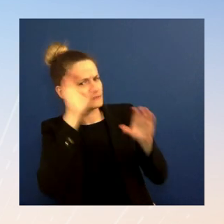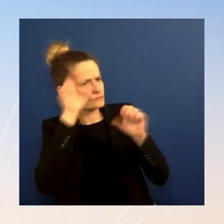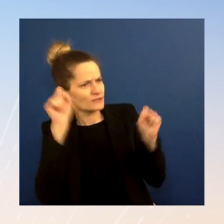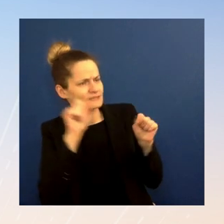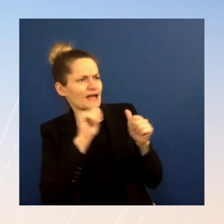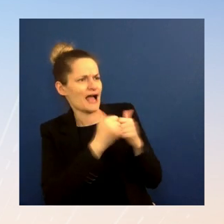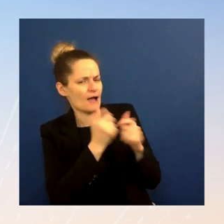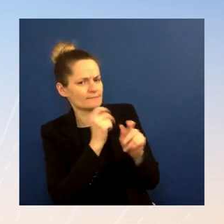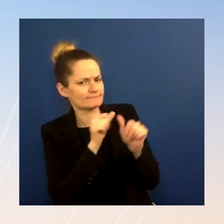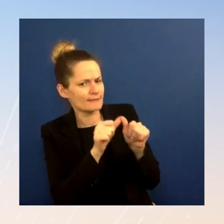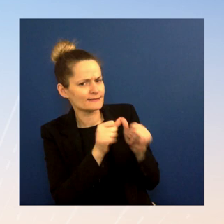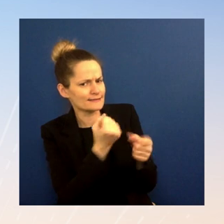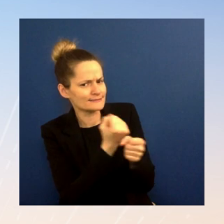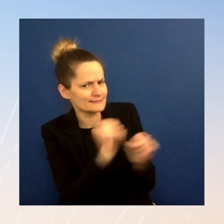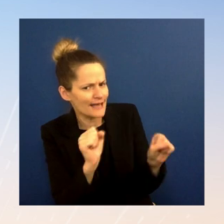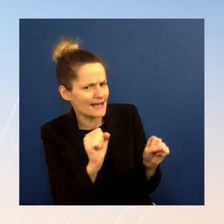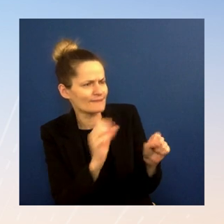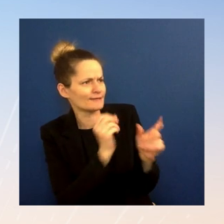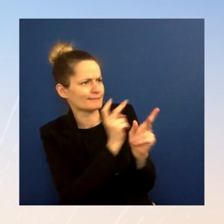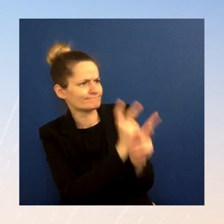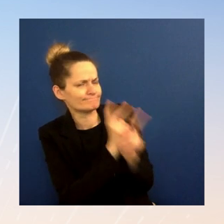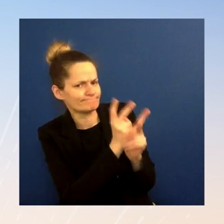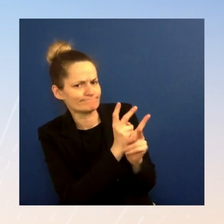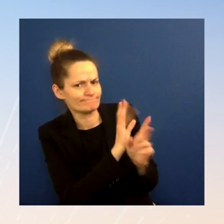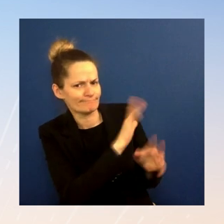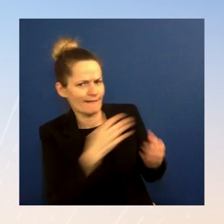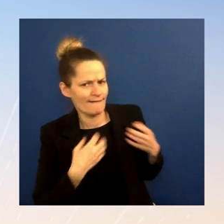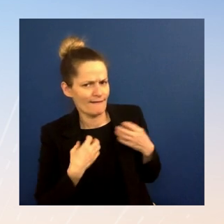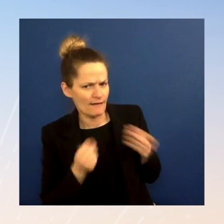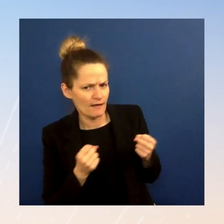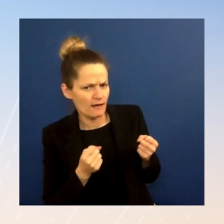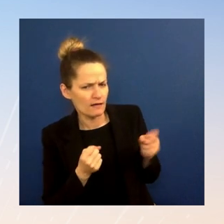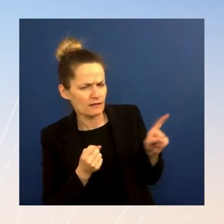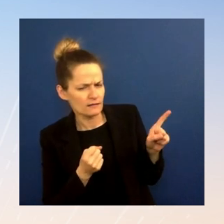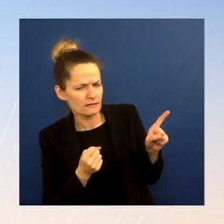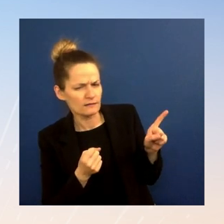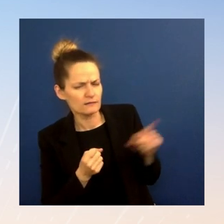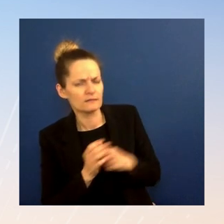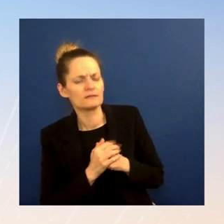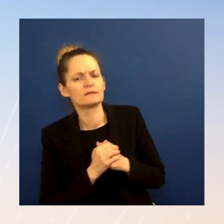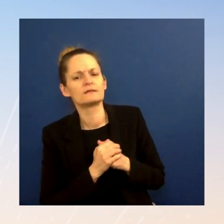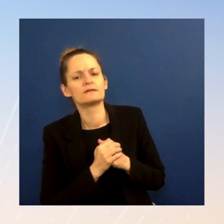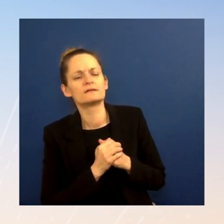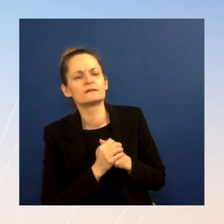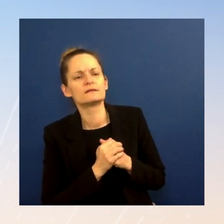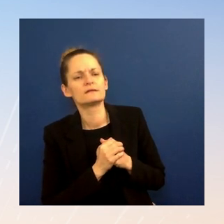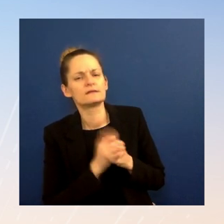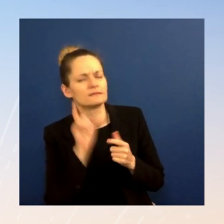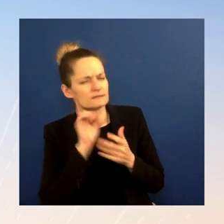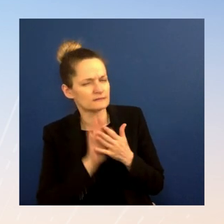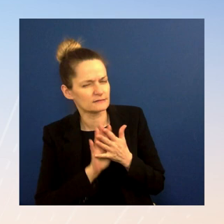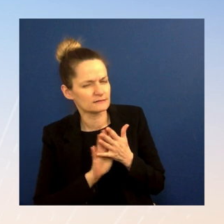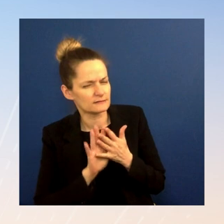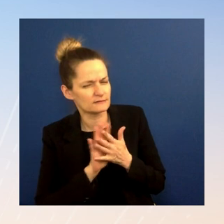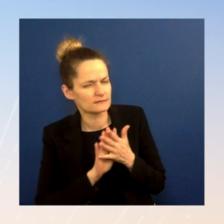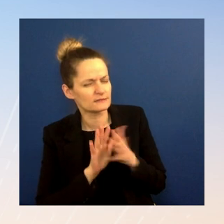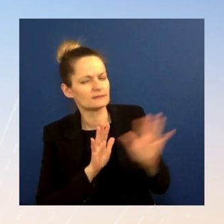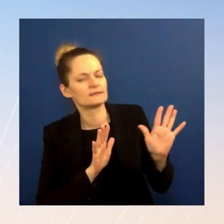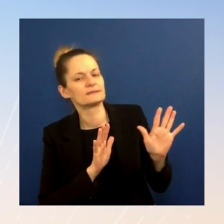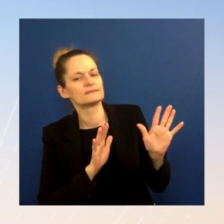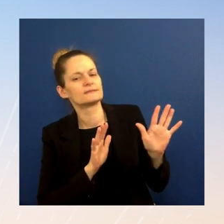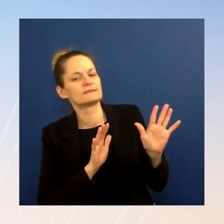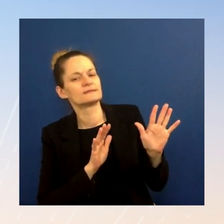people recognize. But this broader issue, though, of the President coming into maybe not CDC close contact, but having